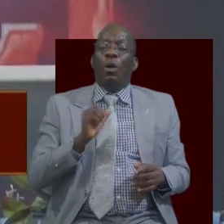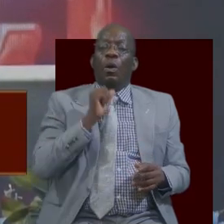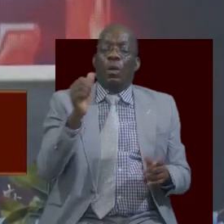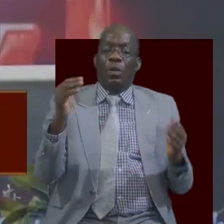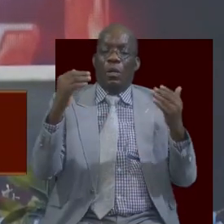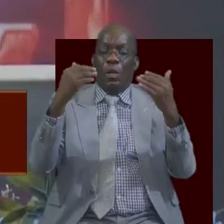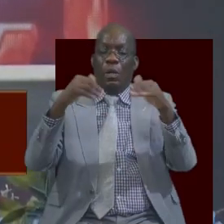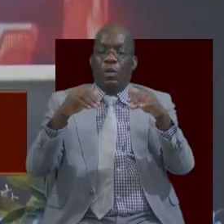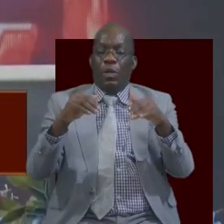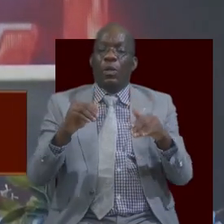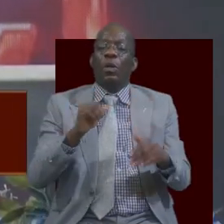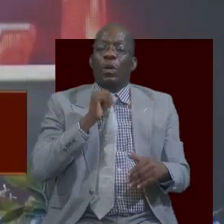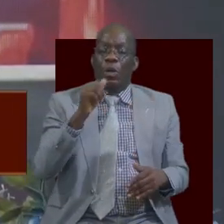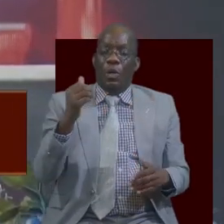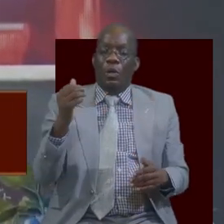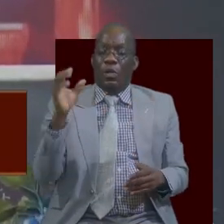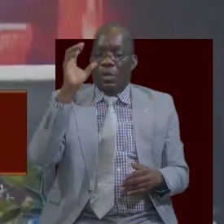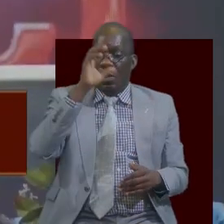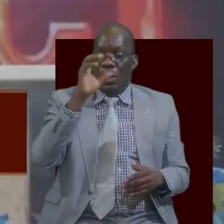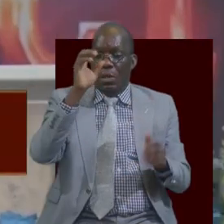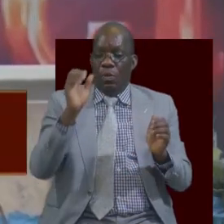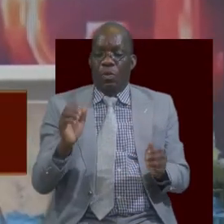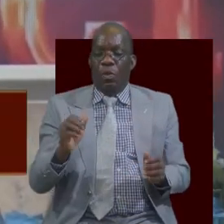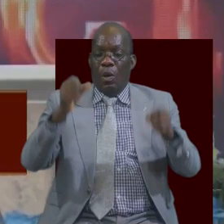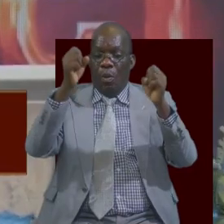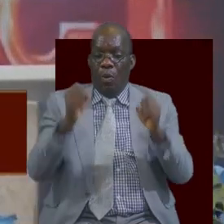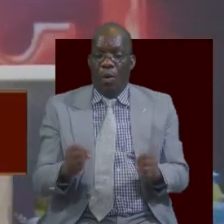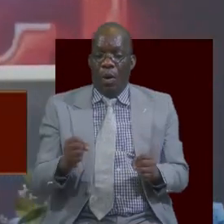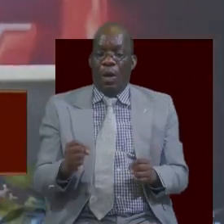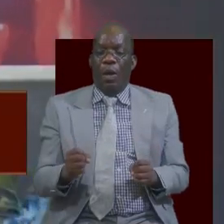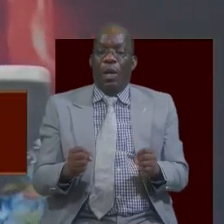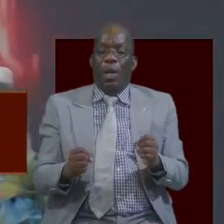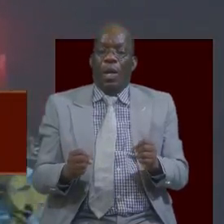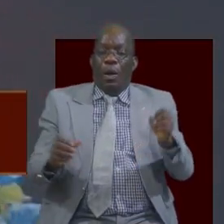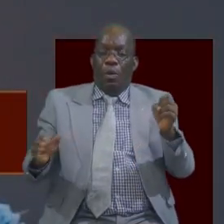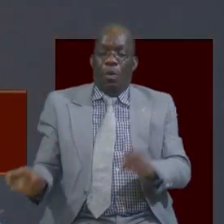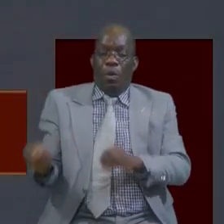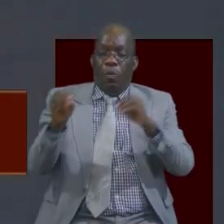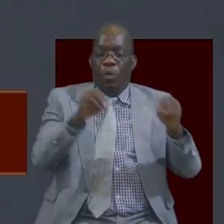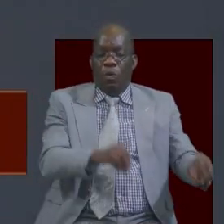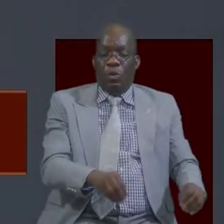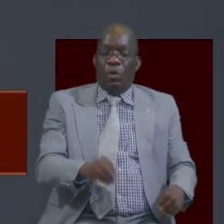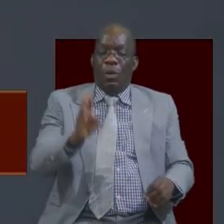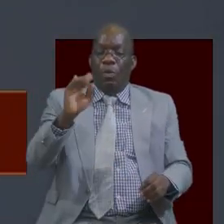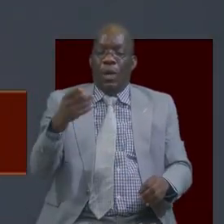unsearchable unction uploaded by the